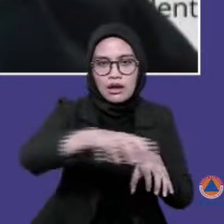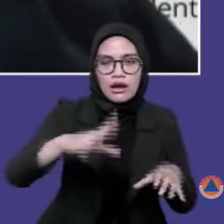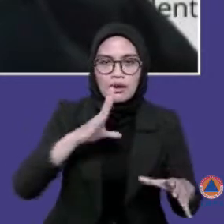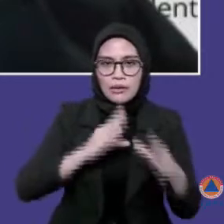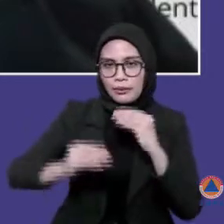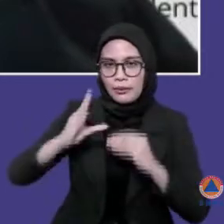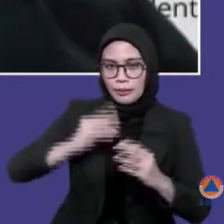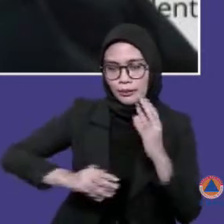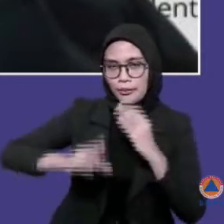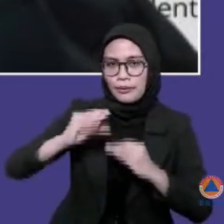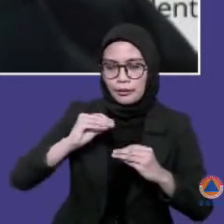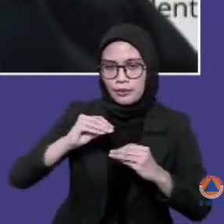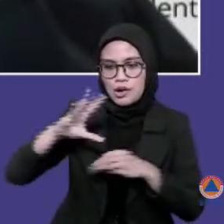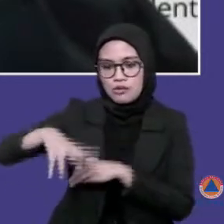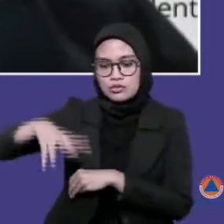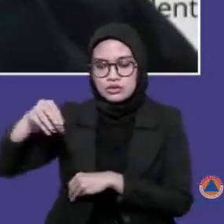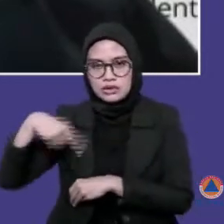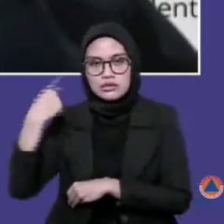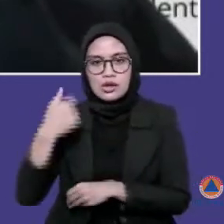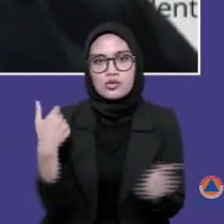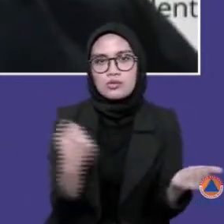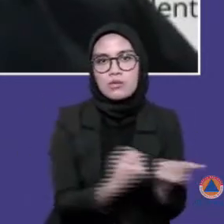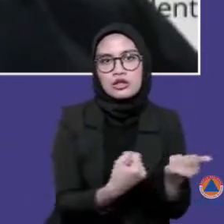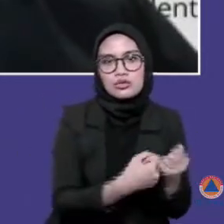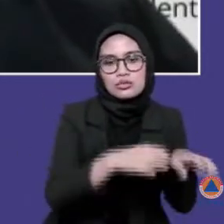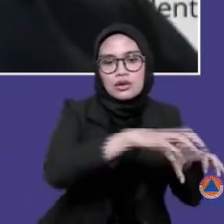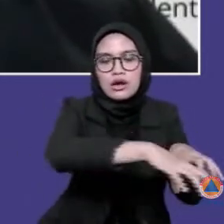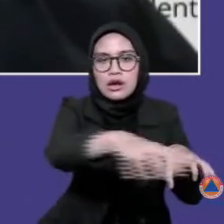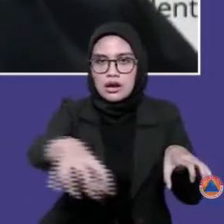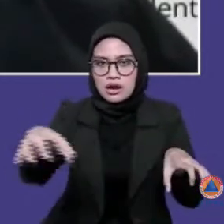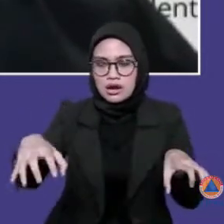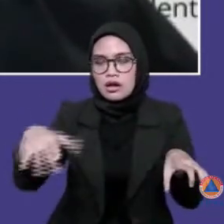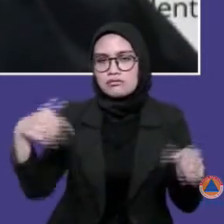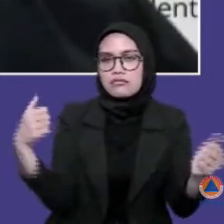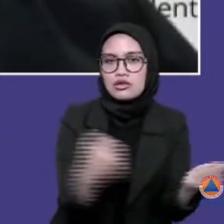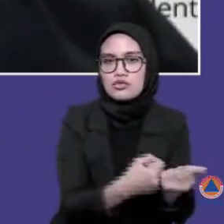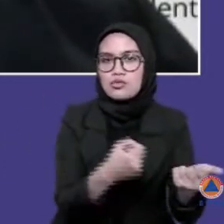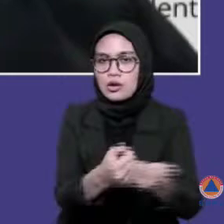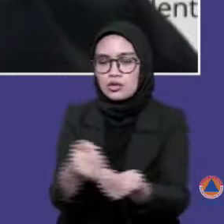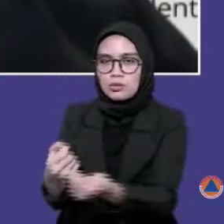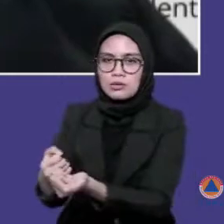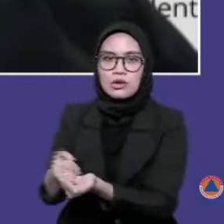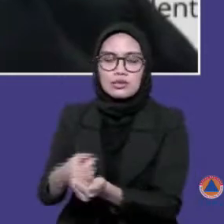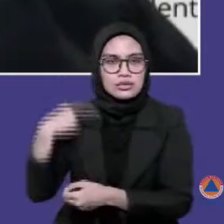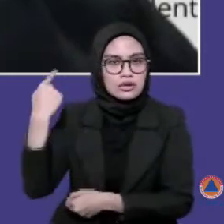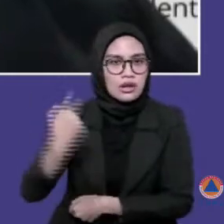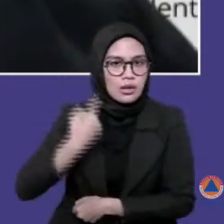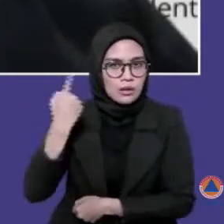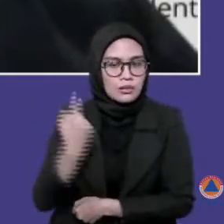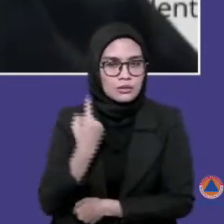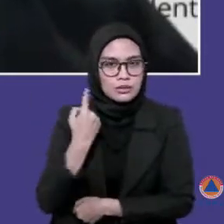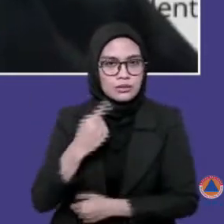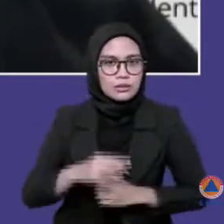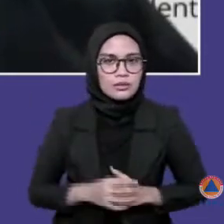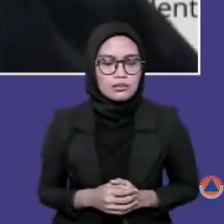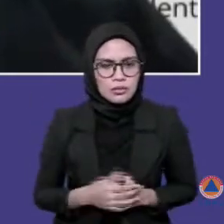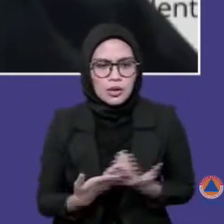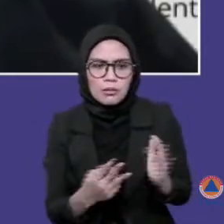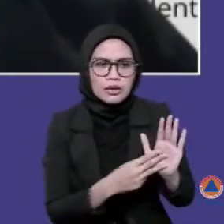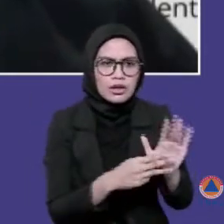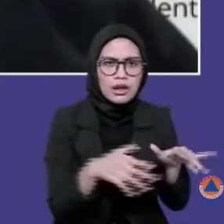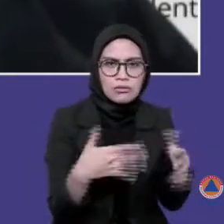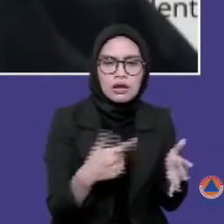the central government always support the local government when they find problems, and we use the data that we